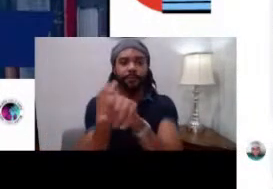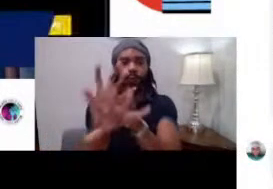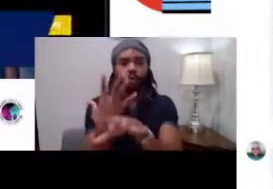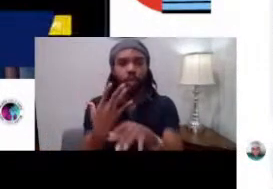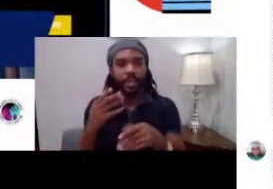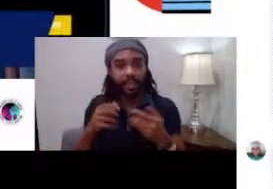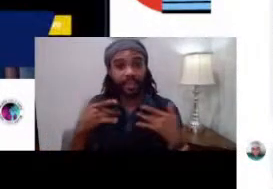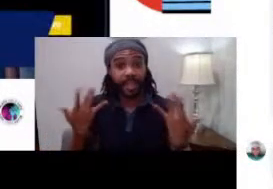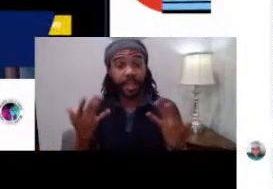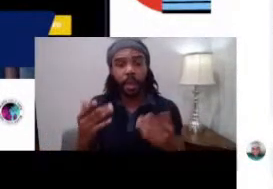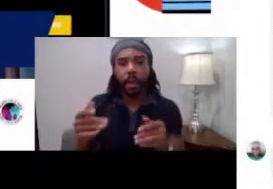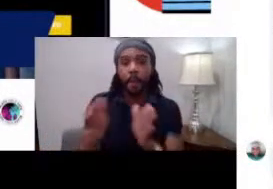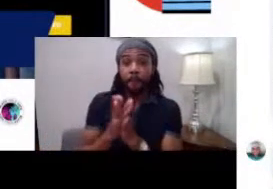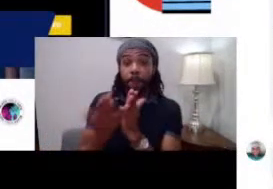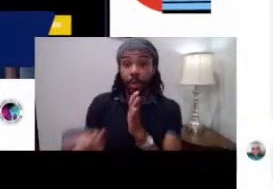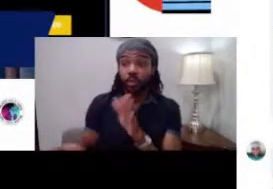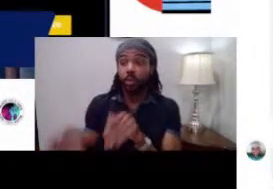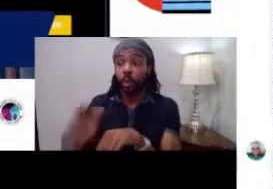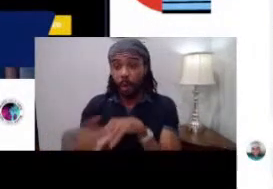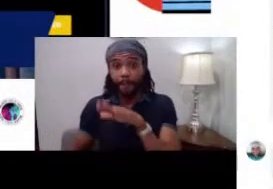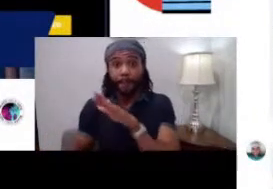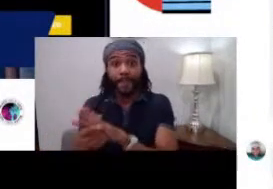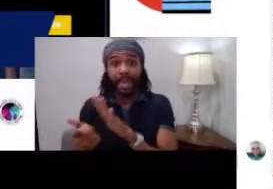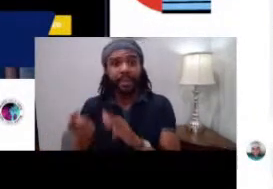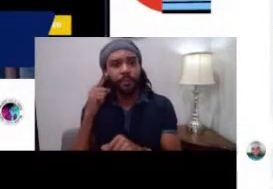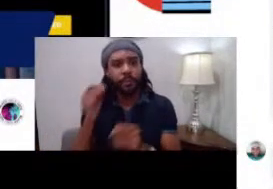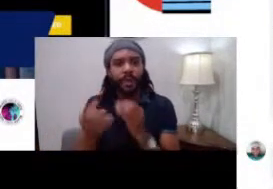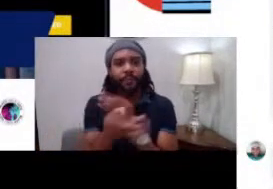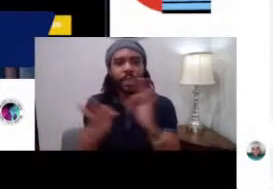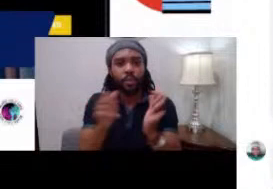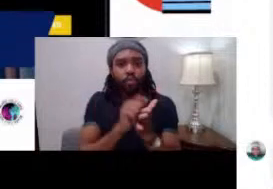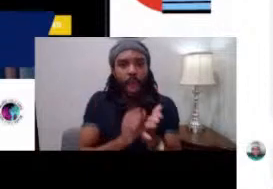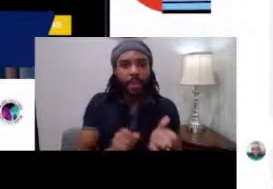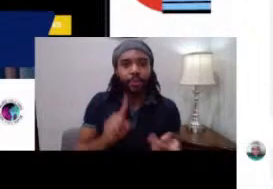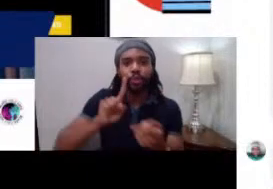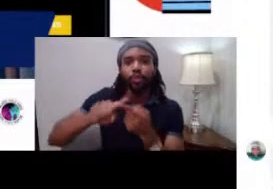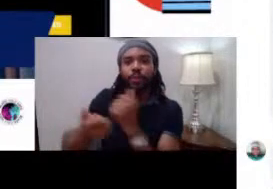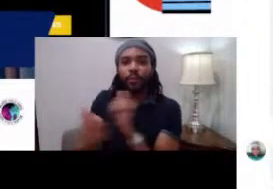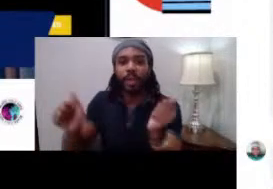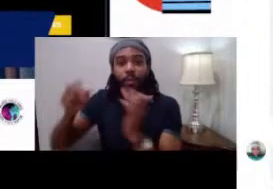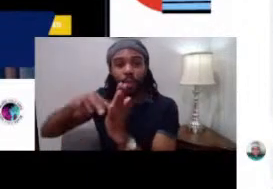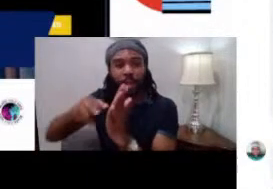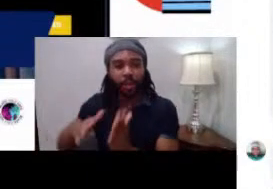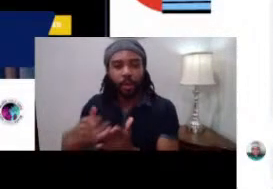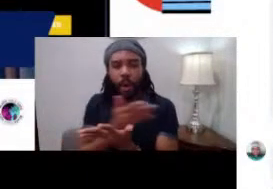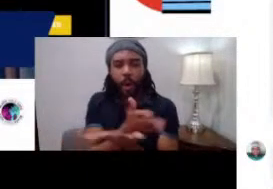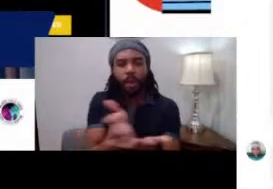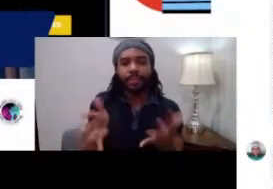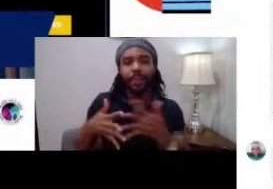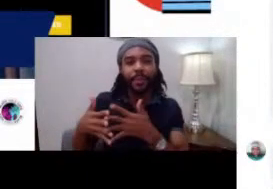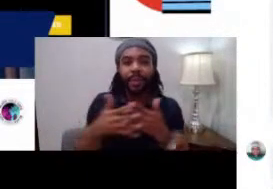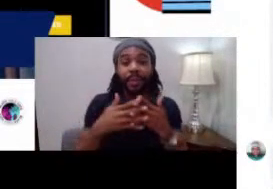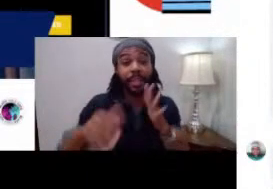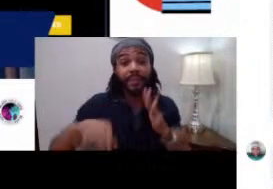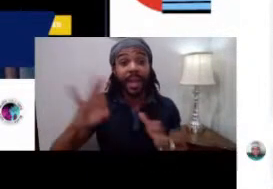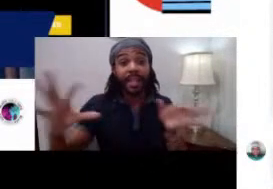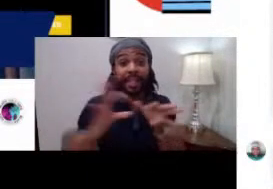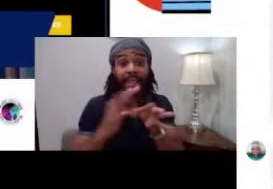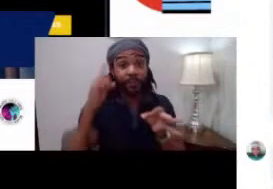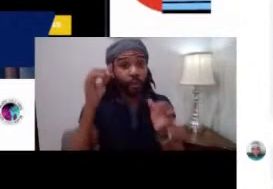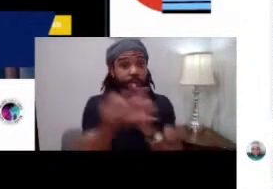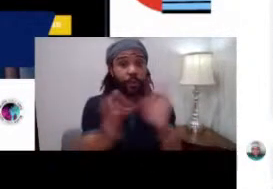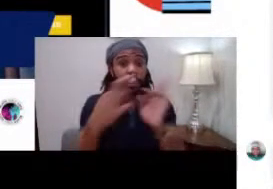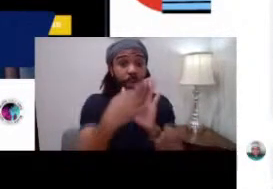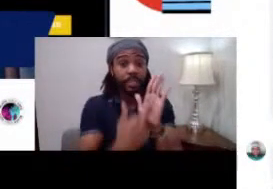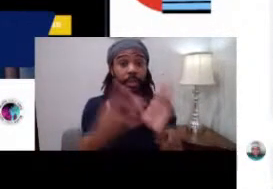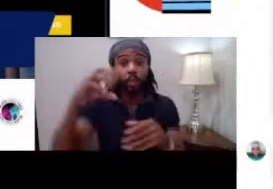Writers to Freedom Readers, a cross-country call to action. You can find the link for free registration in the chat. So